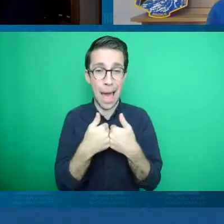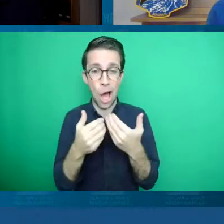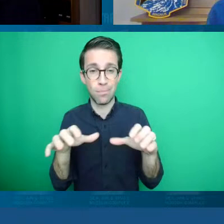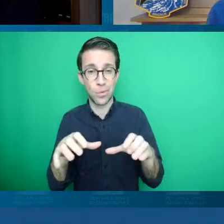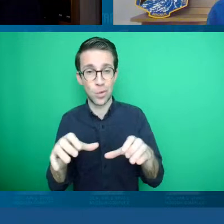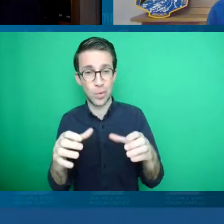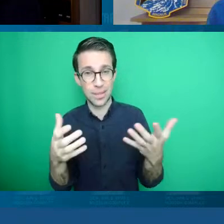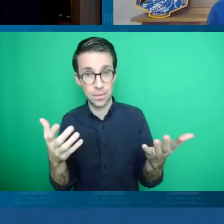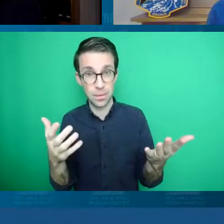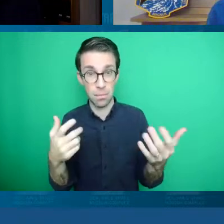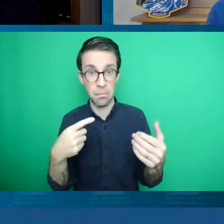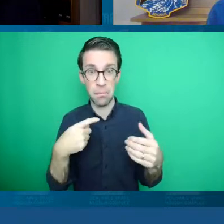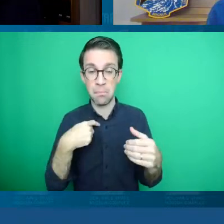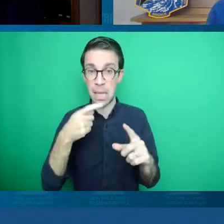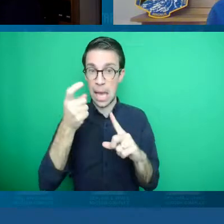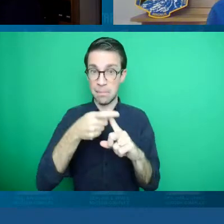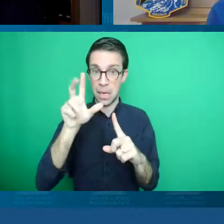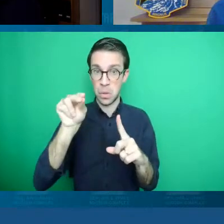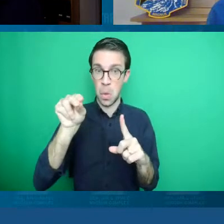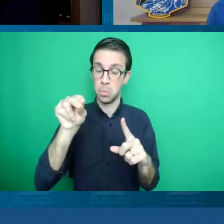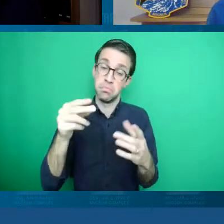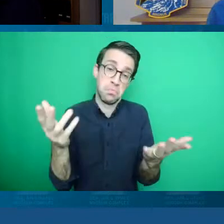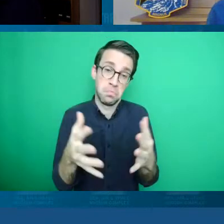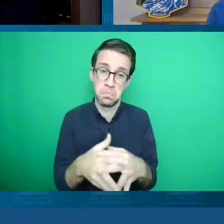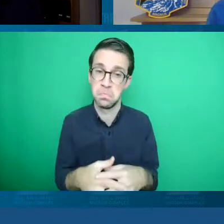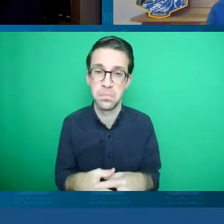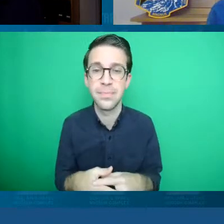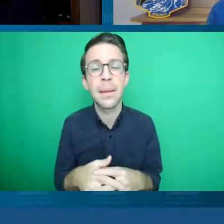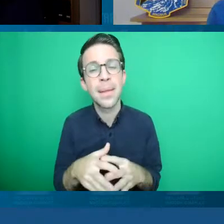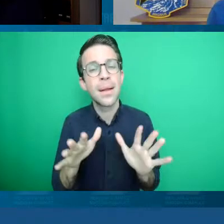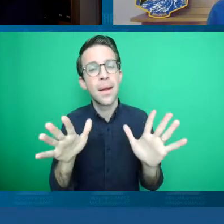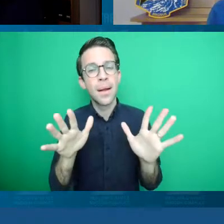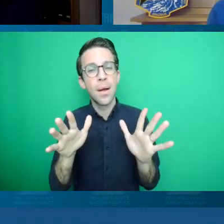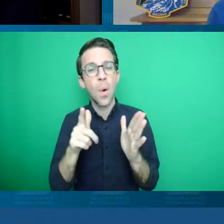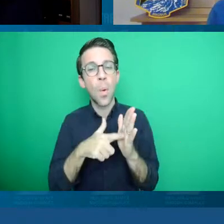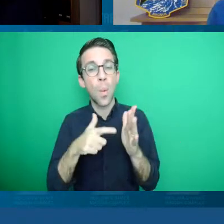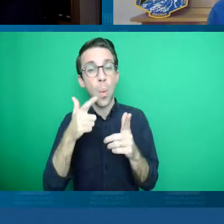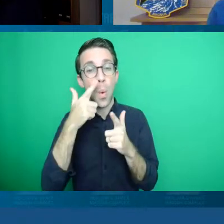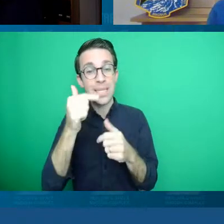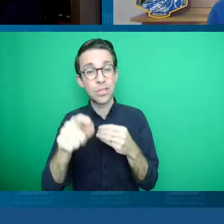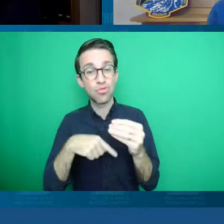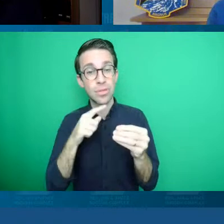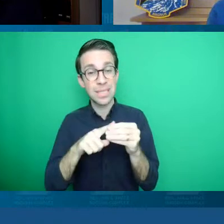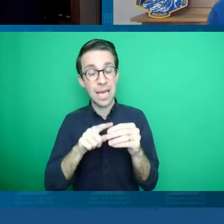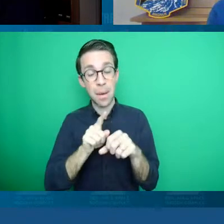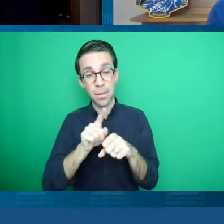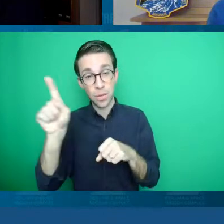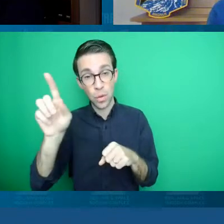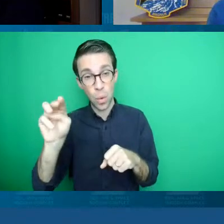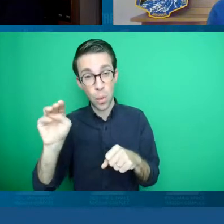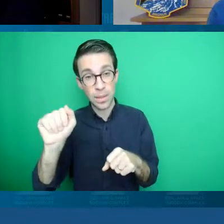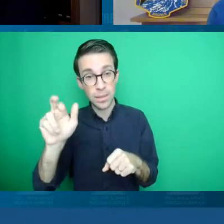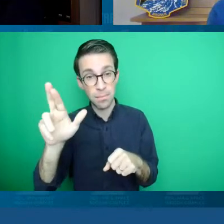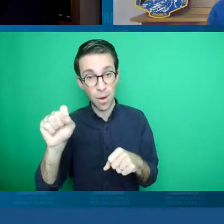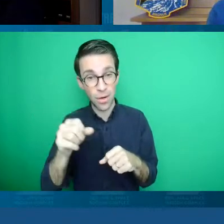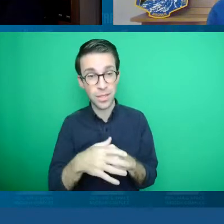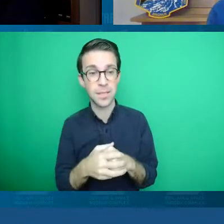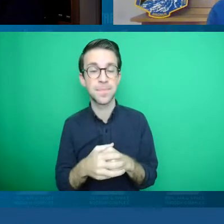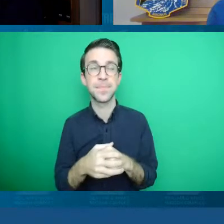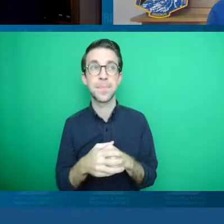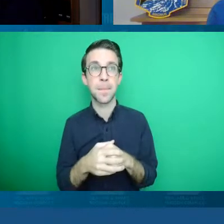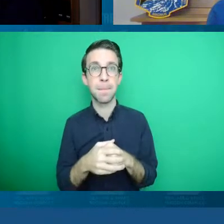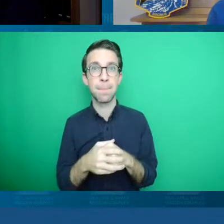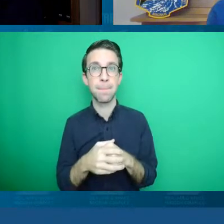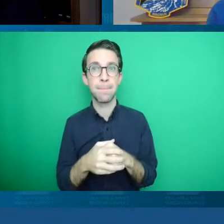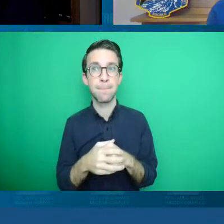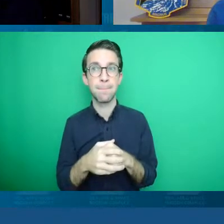I won't say no. What's really interesting about the journey to Mars is the way we look